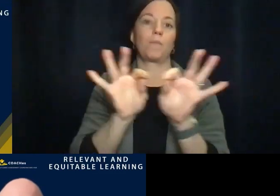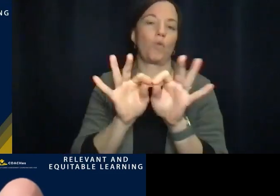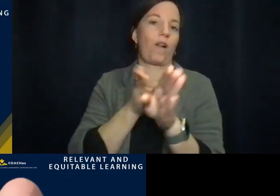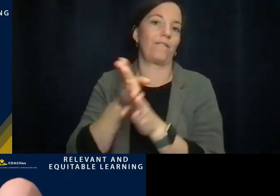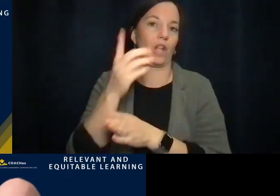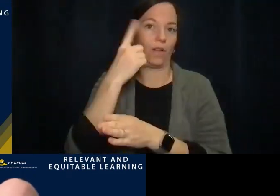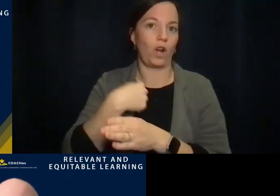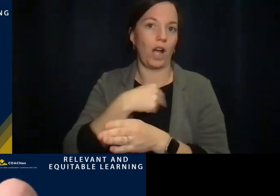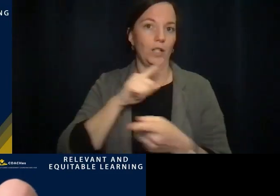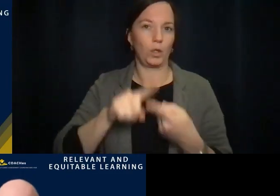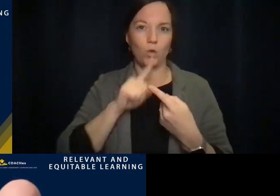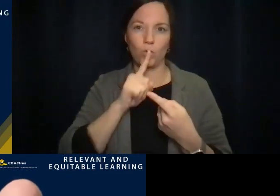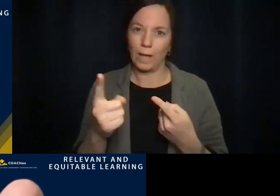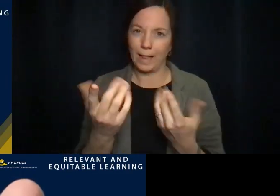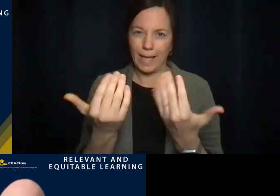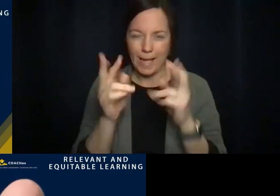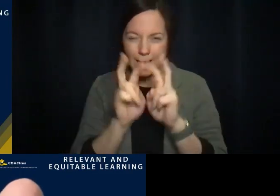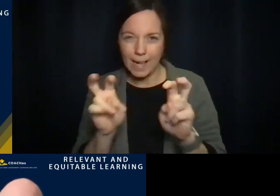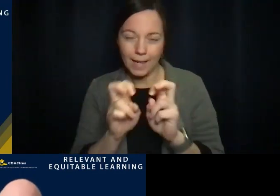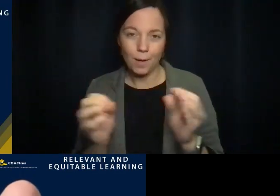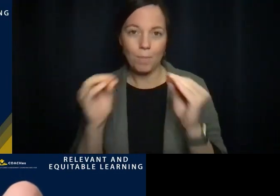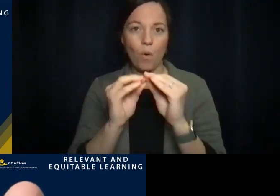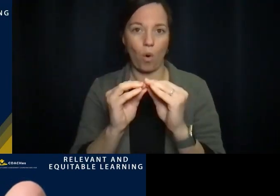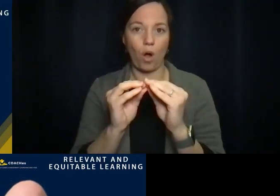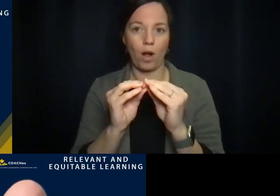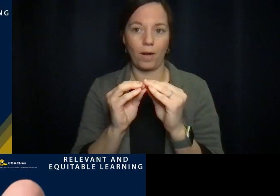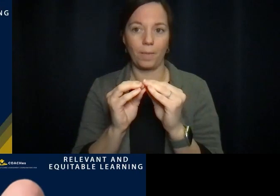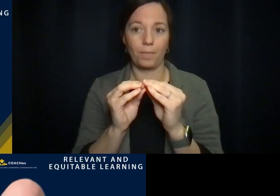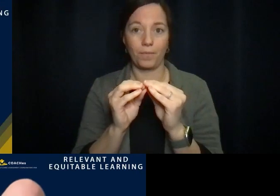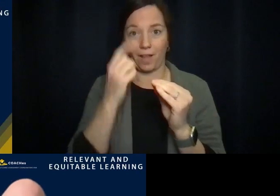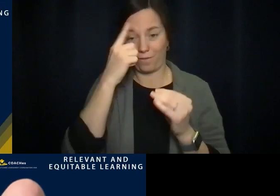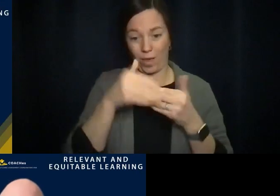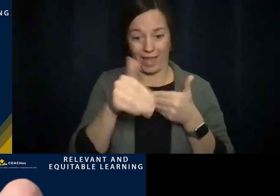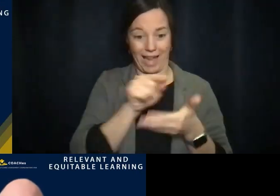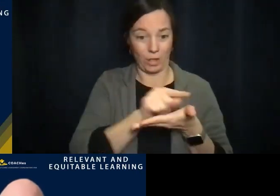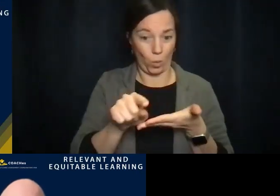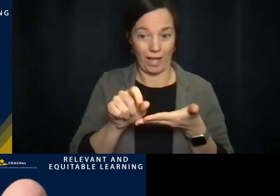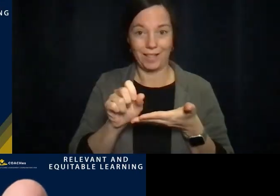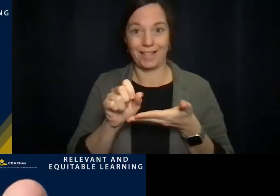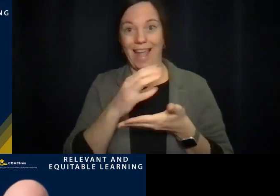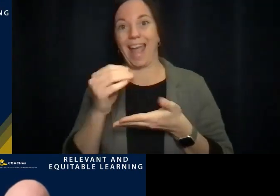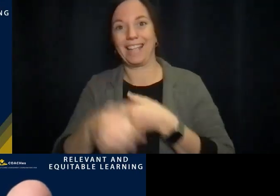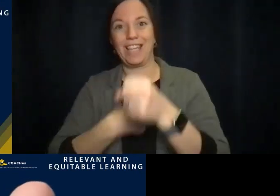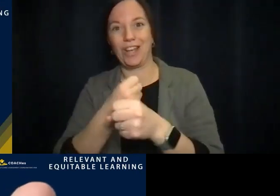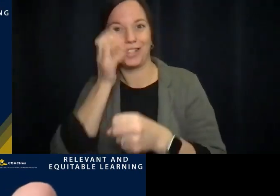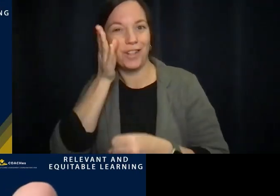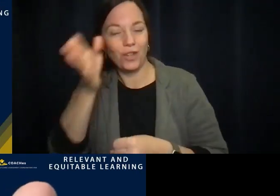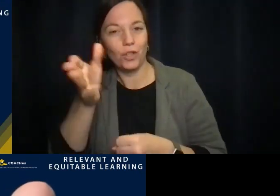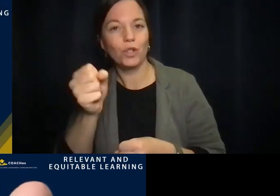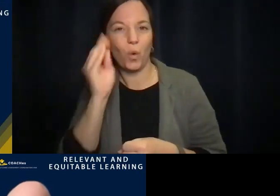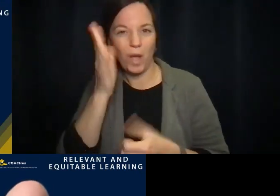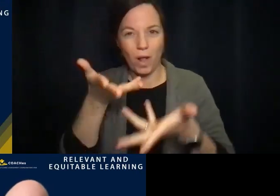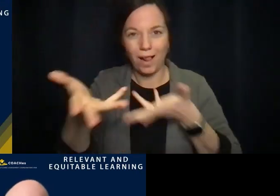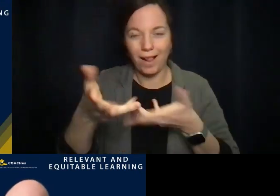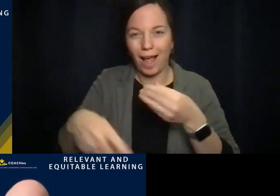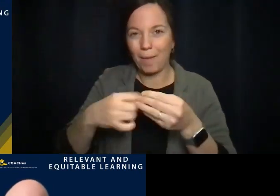to explore in weeks, if not years, obviously, to come. So we'll exchange some thoughts on